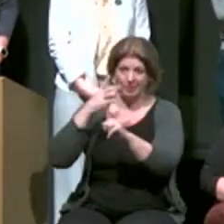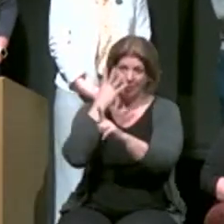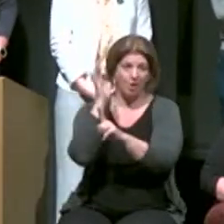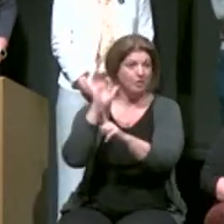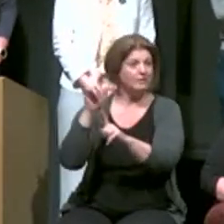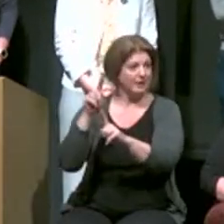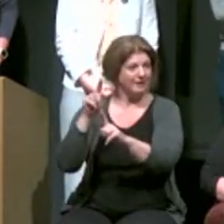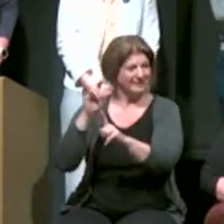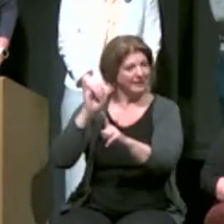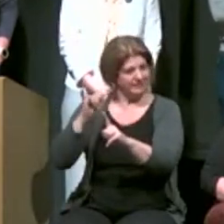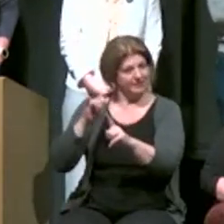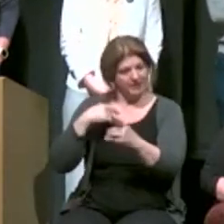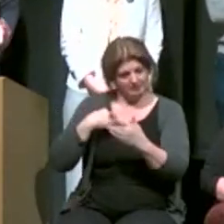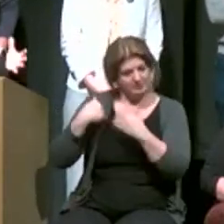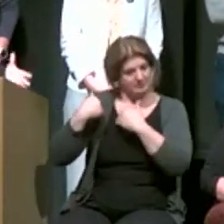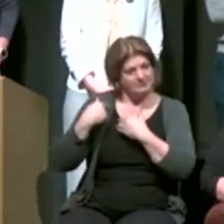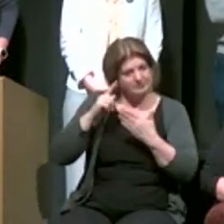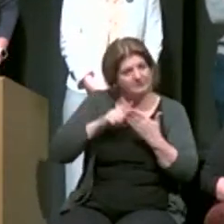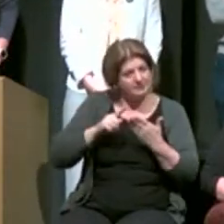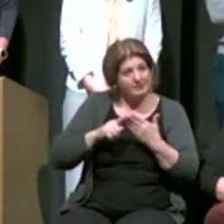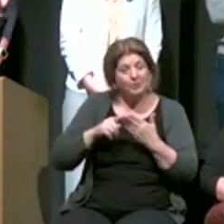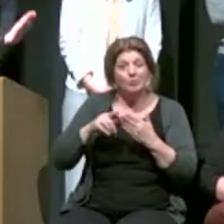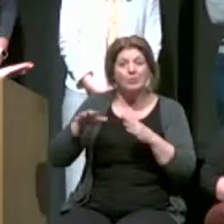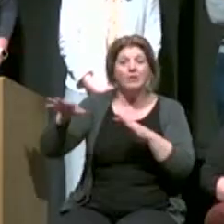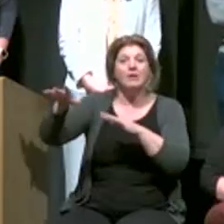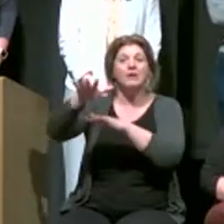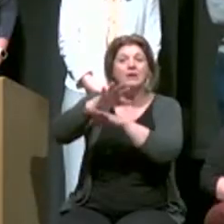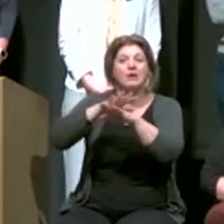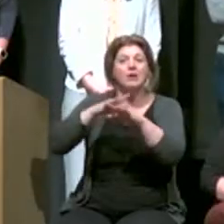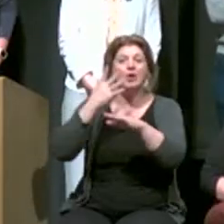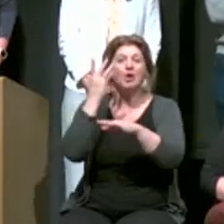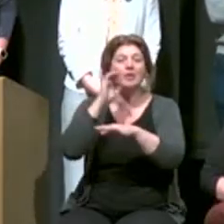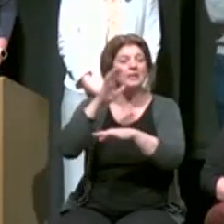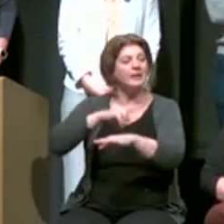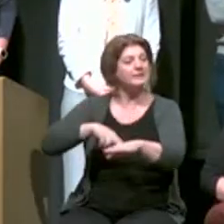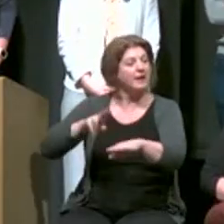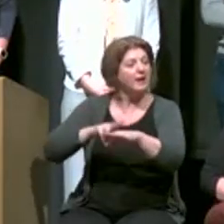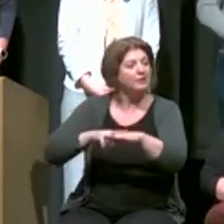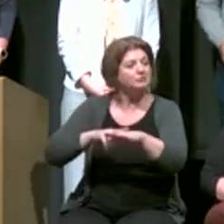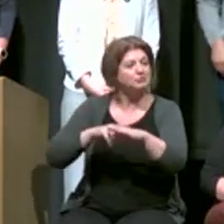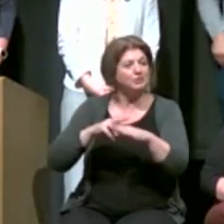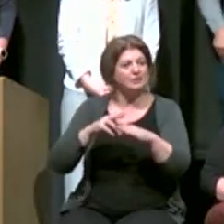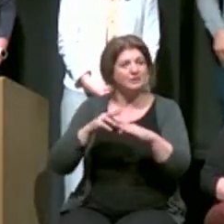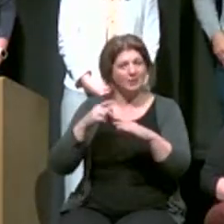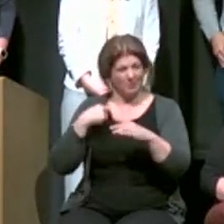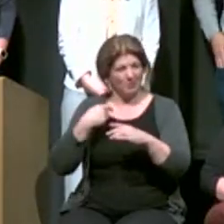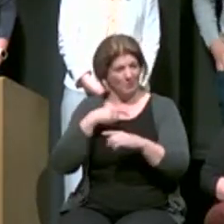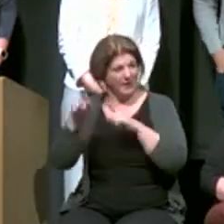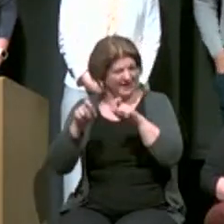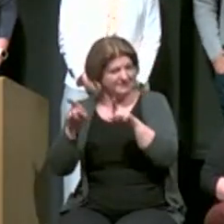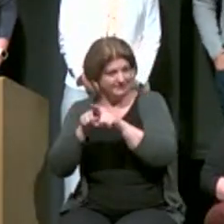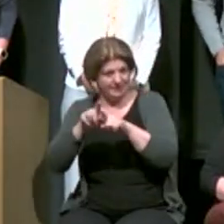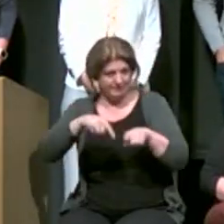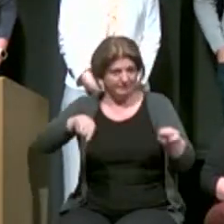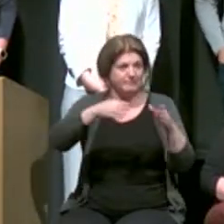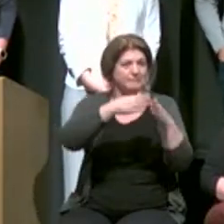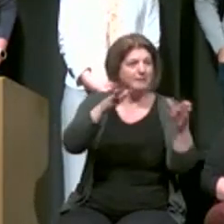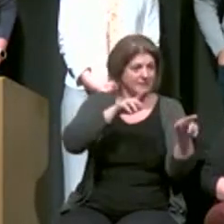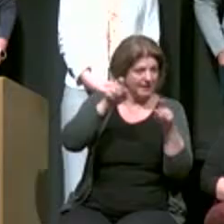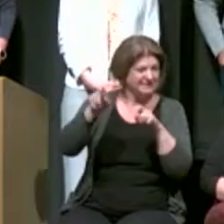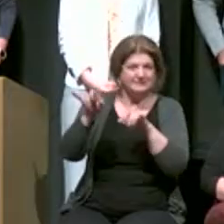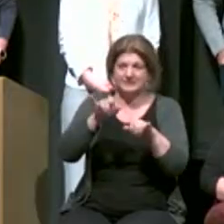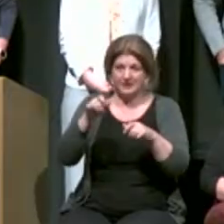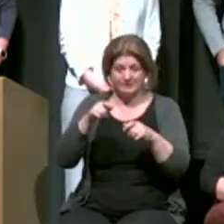look like? How is it going to stay put? Will it look natural? All those questions that I thought the public might also want to know. Certainly we wanted to